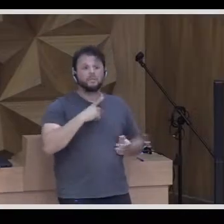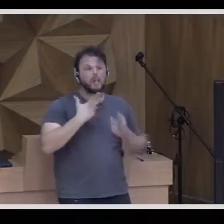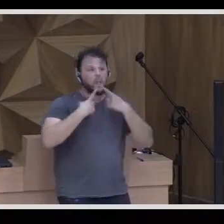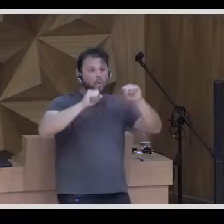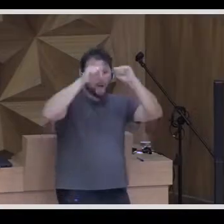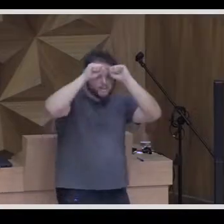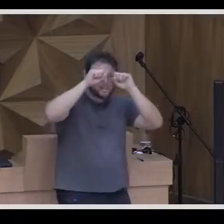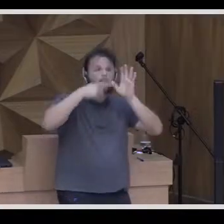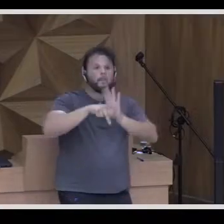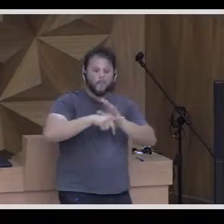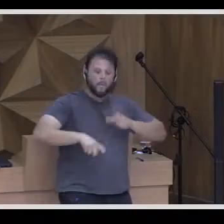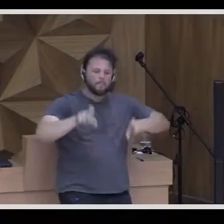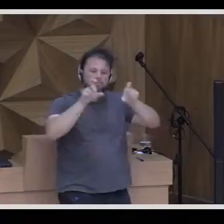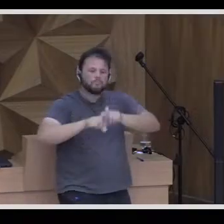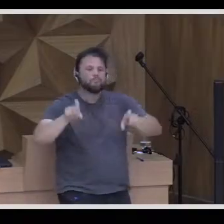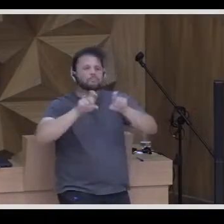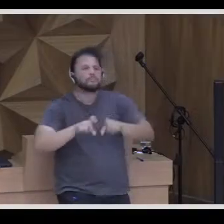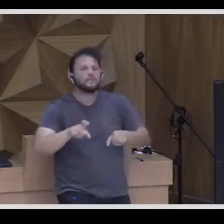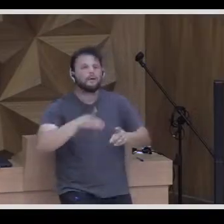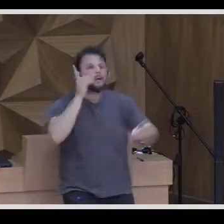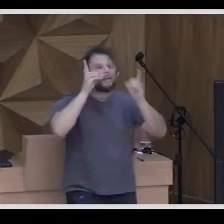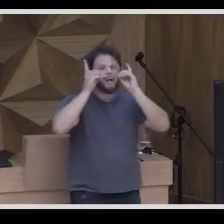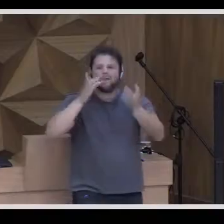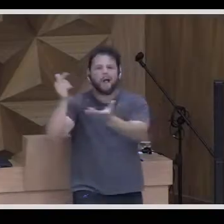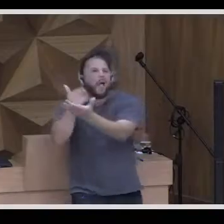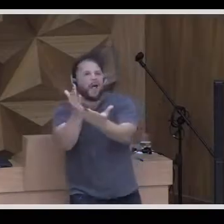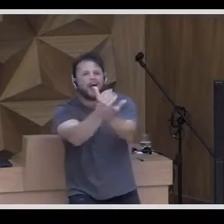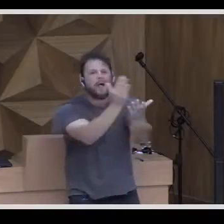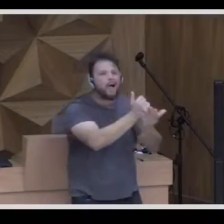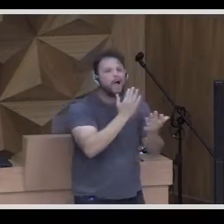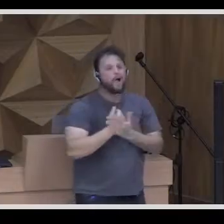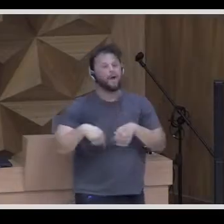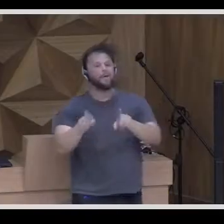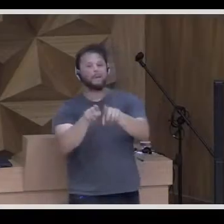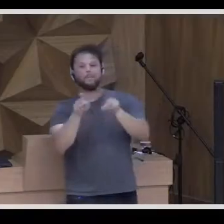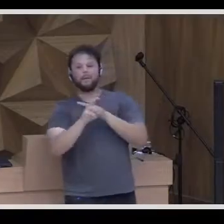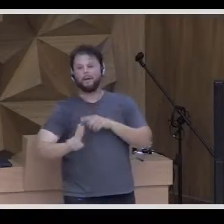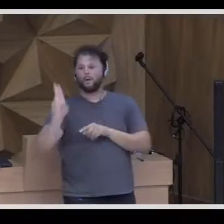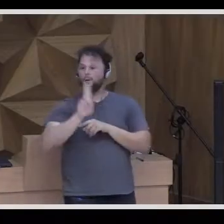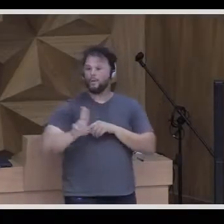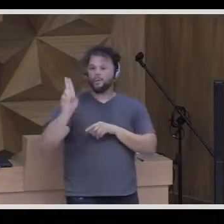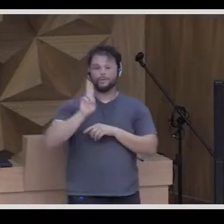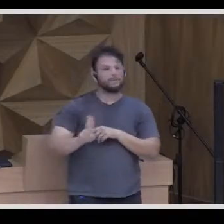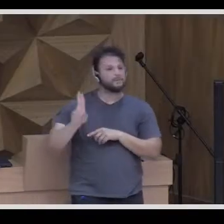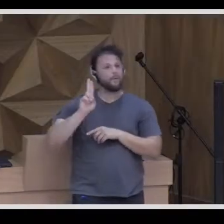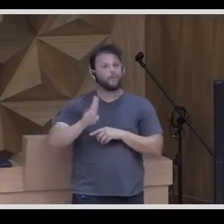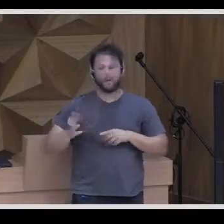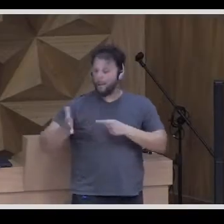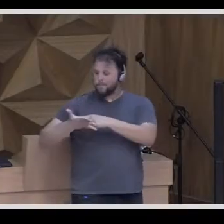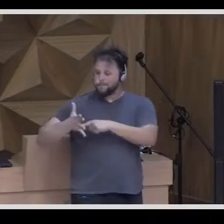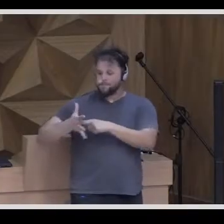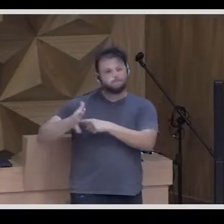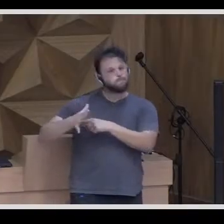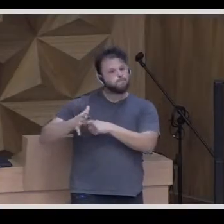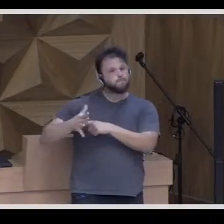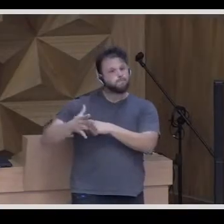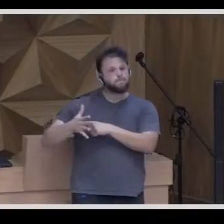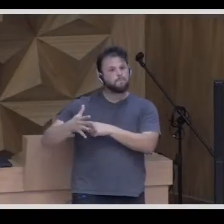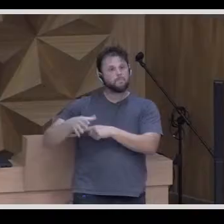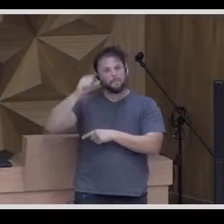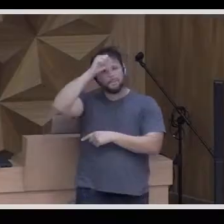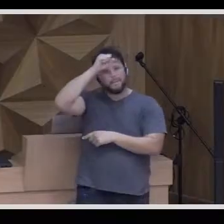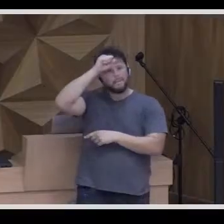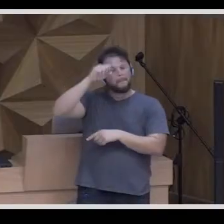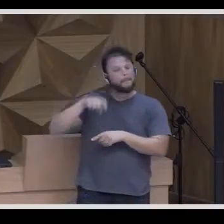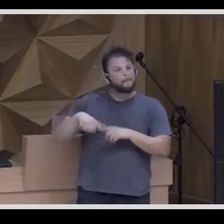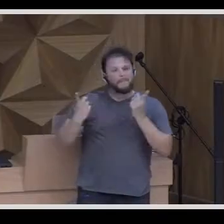through federated machine learning? But it never crossed their mind to kind of take a step back and ask about the users. And